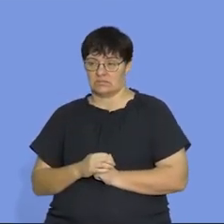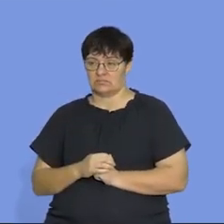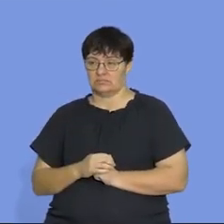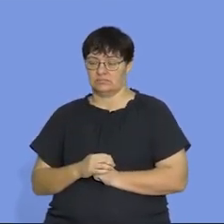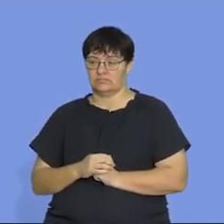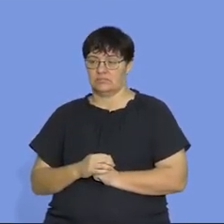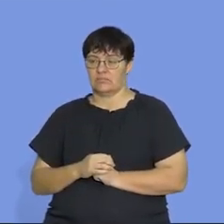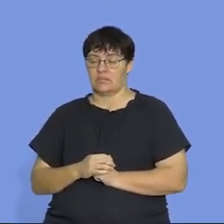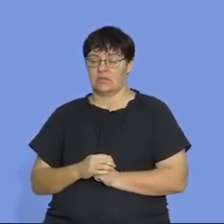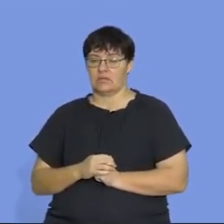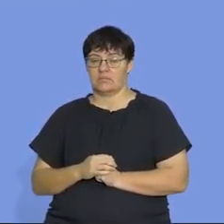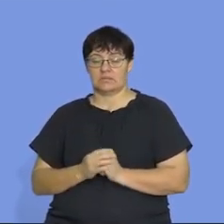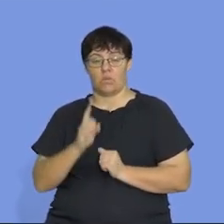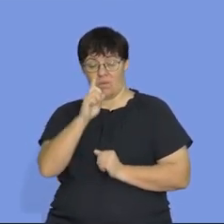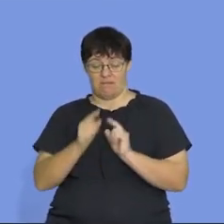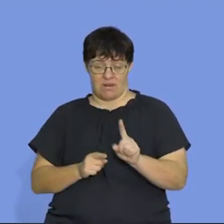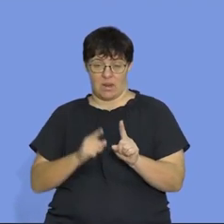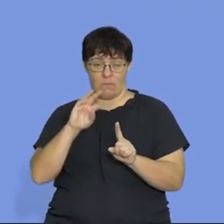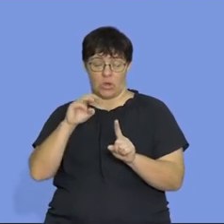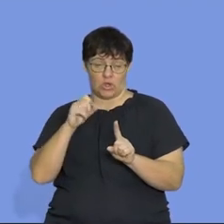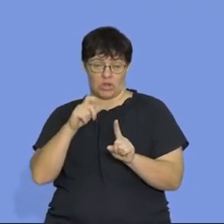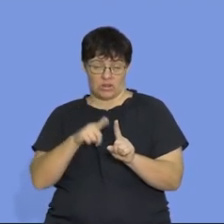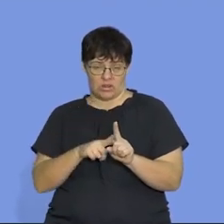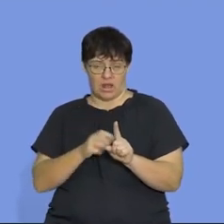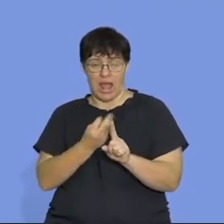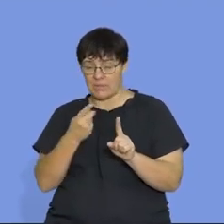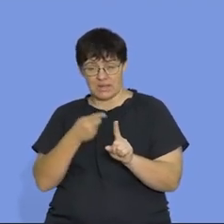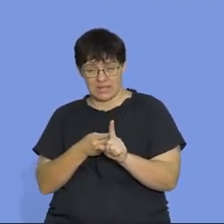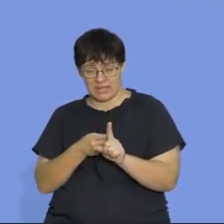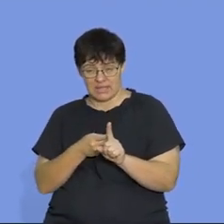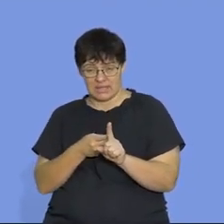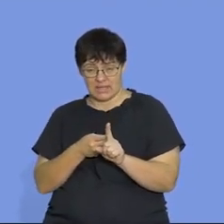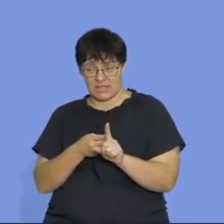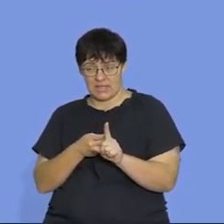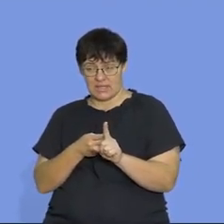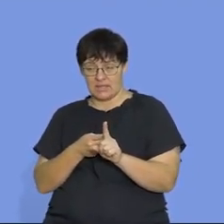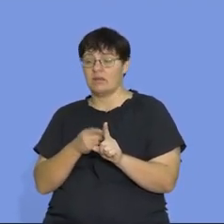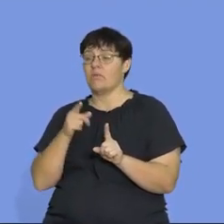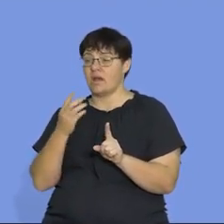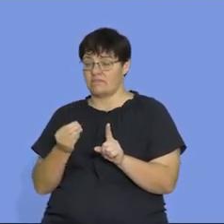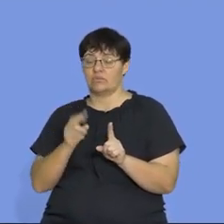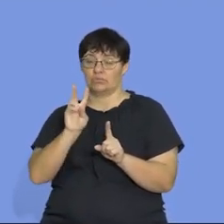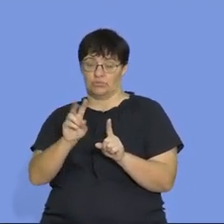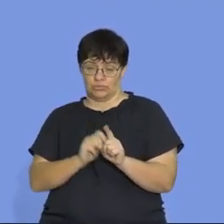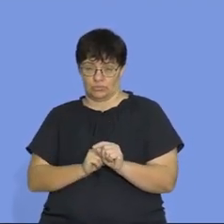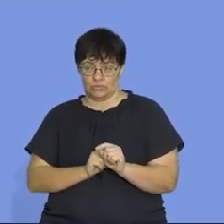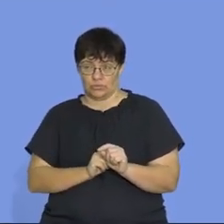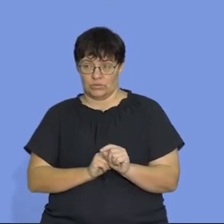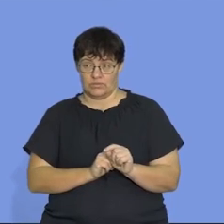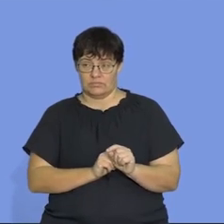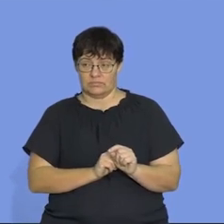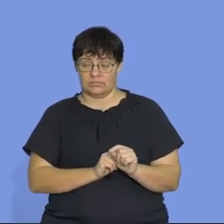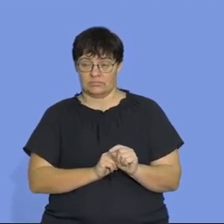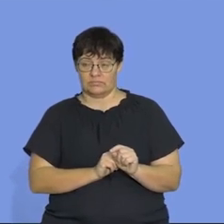Okay, now how many of the oxygen to hydrogen bonds do we have? There's 2 of them, and then there's 2